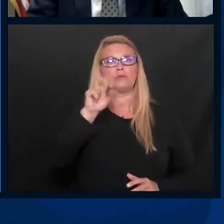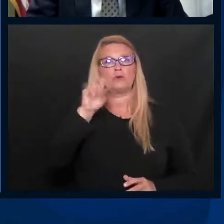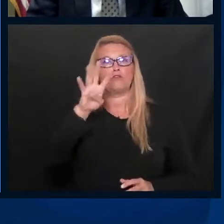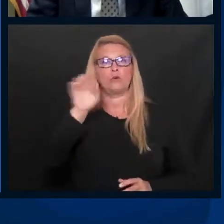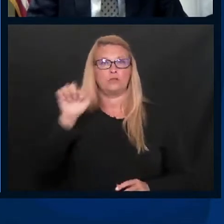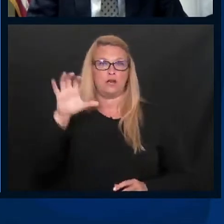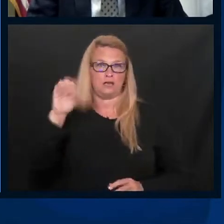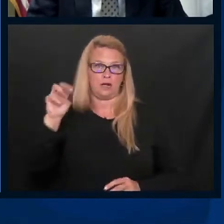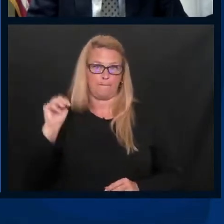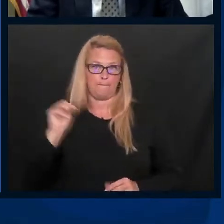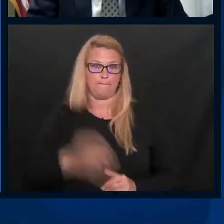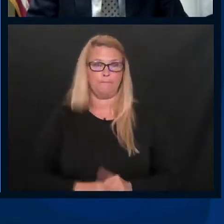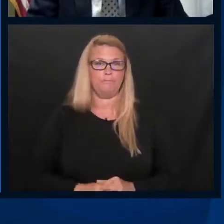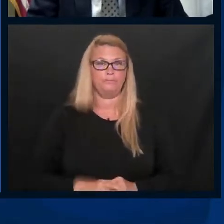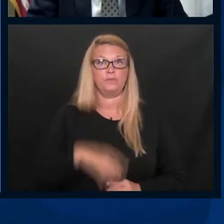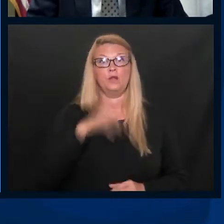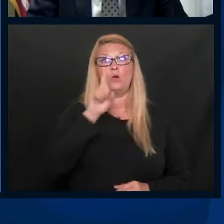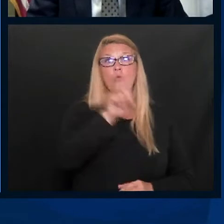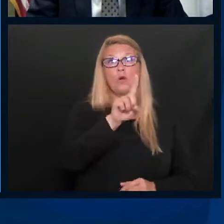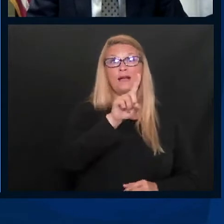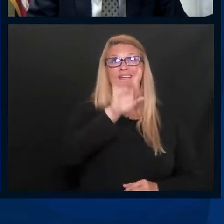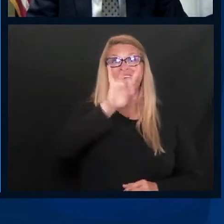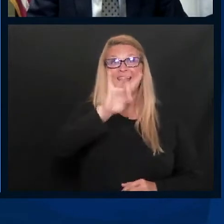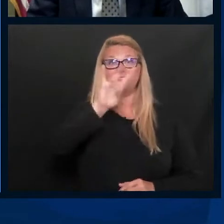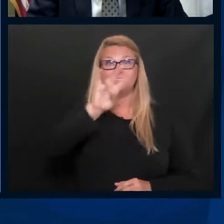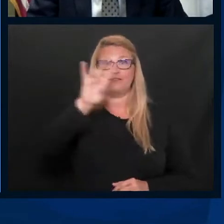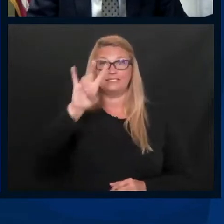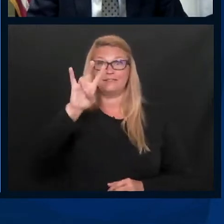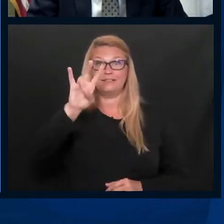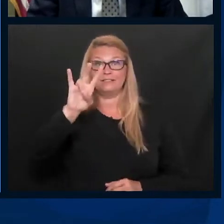help304.com. Again, that number is